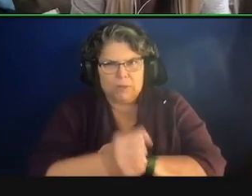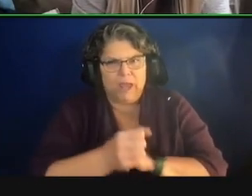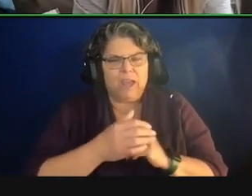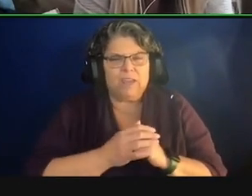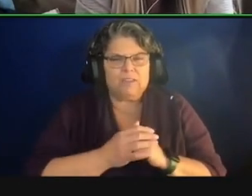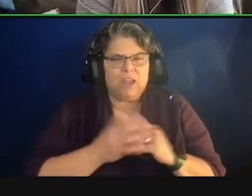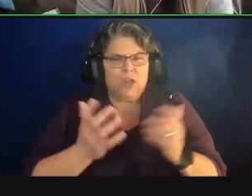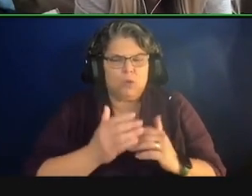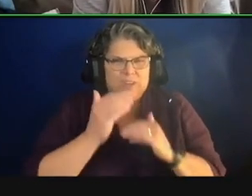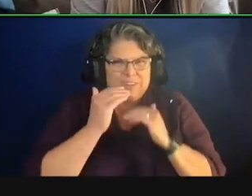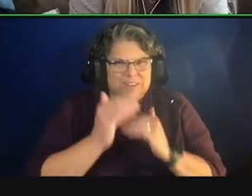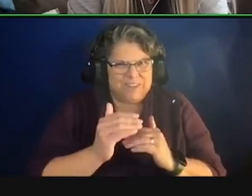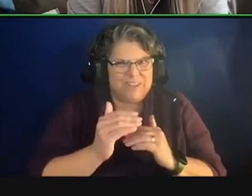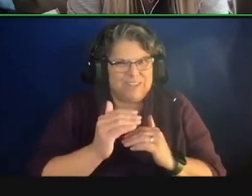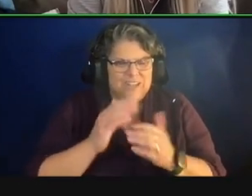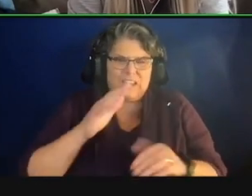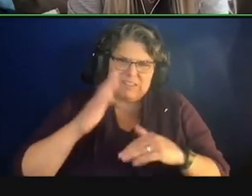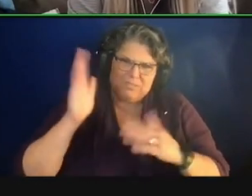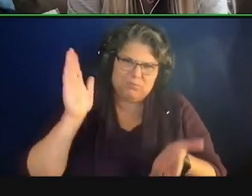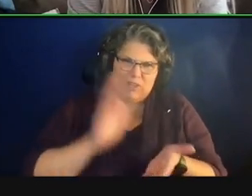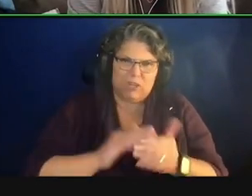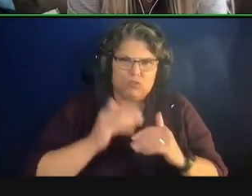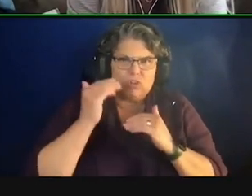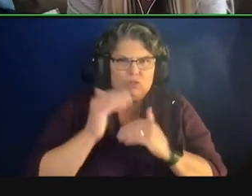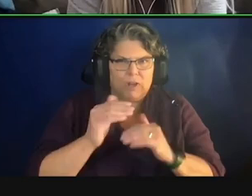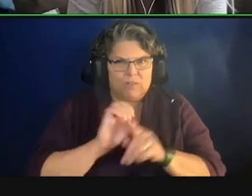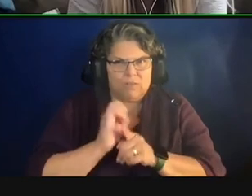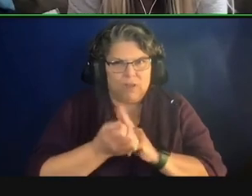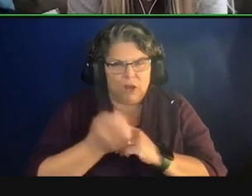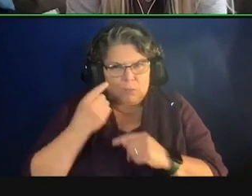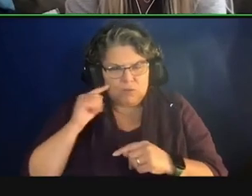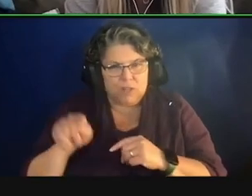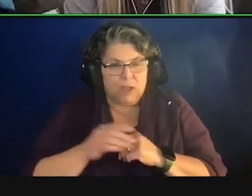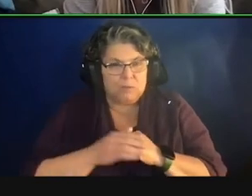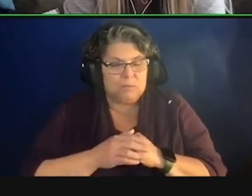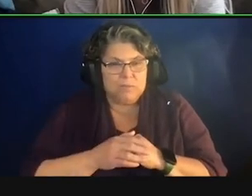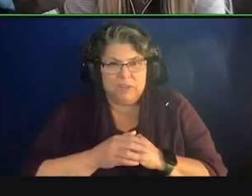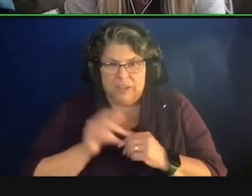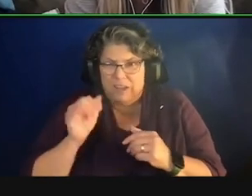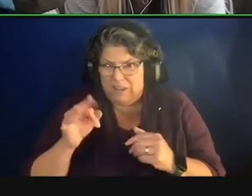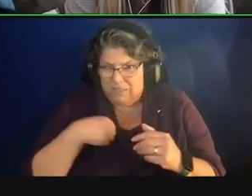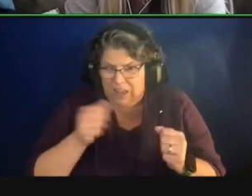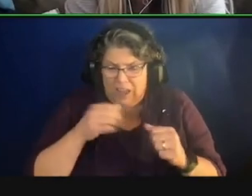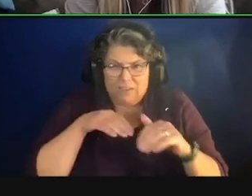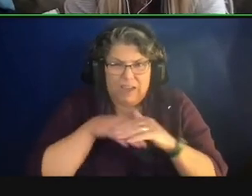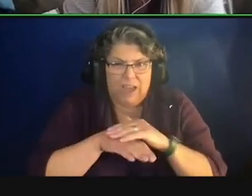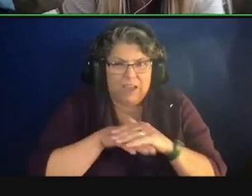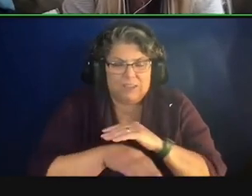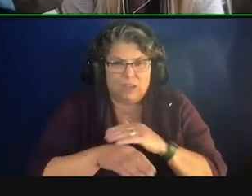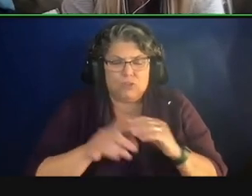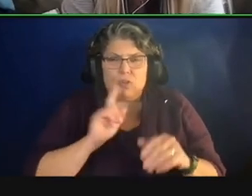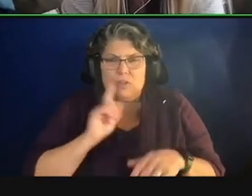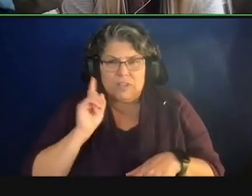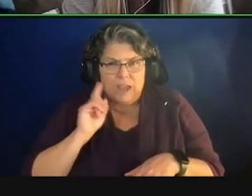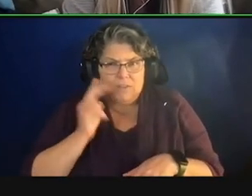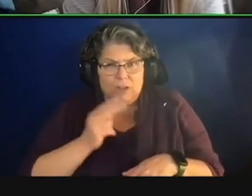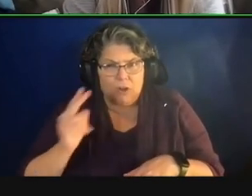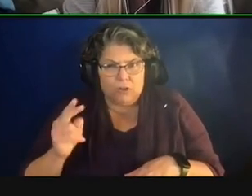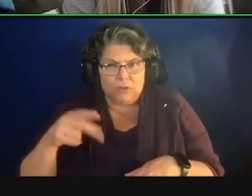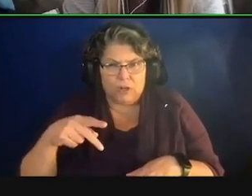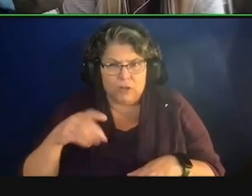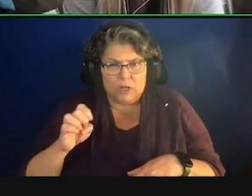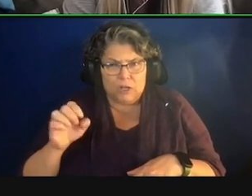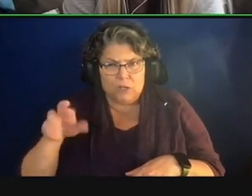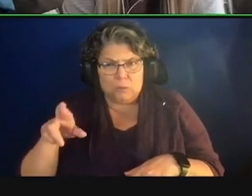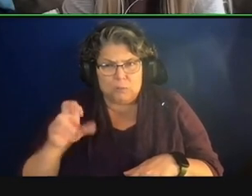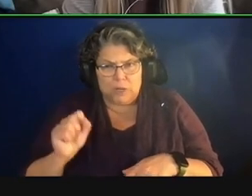least restrictive environment is. And whether or not they have access to deaf and hard of hearing peers, or what we talk about